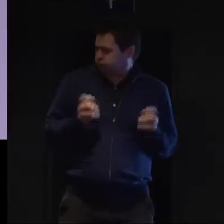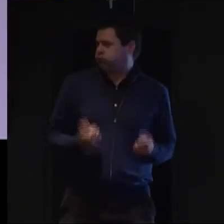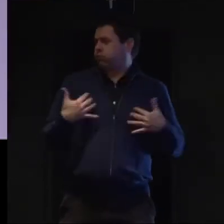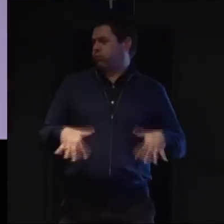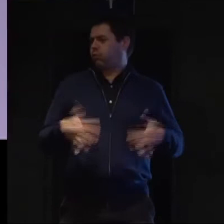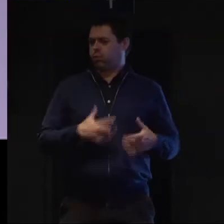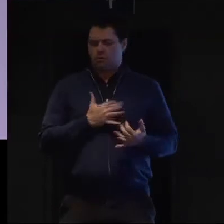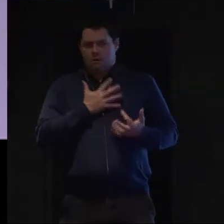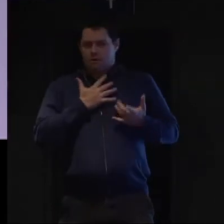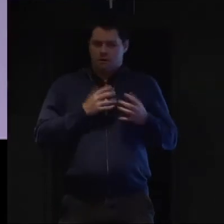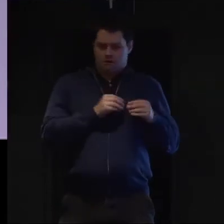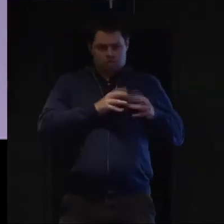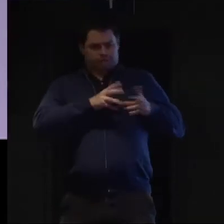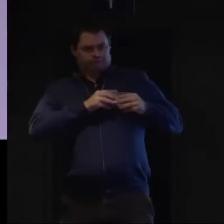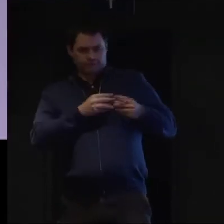so strongly.